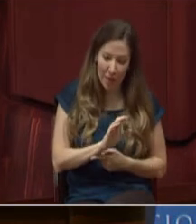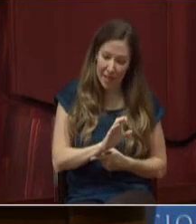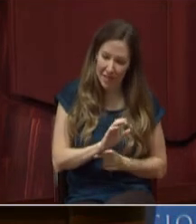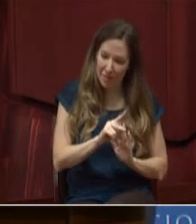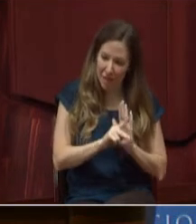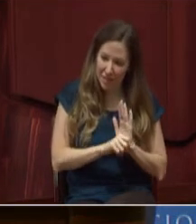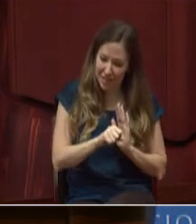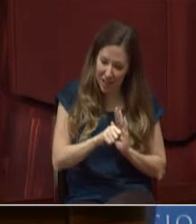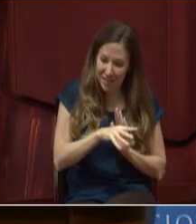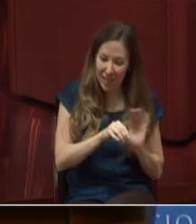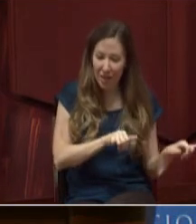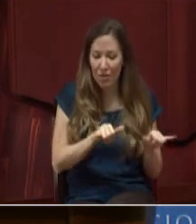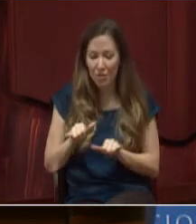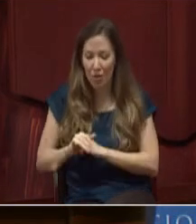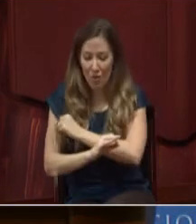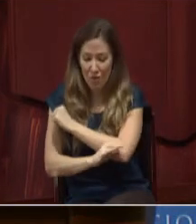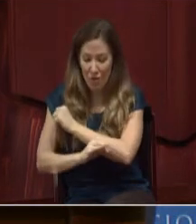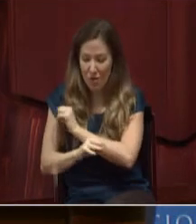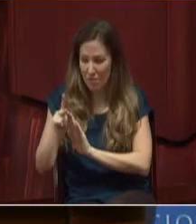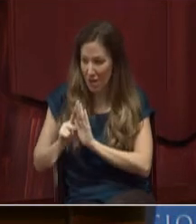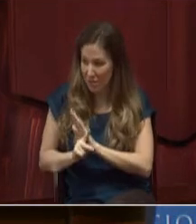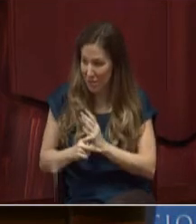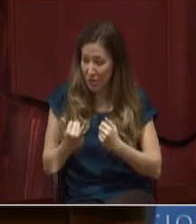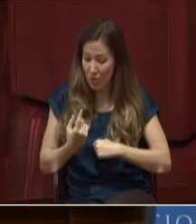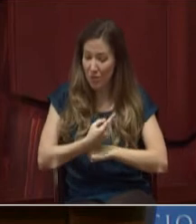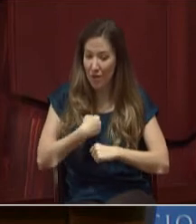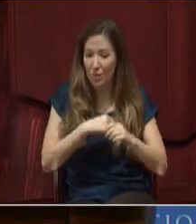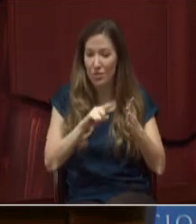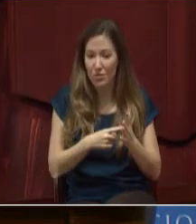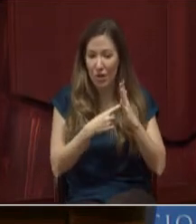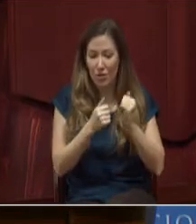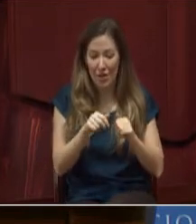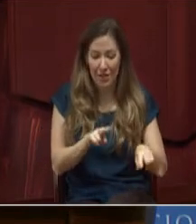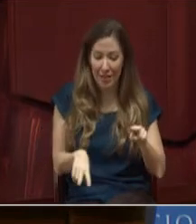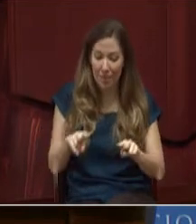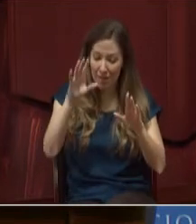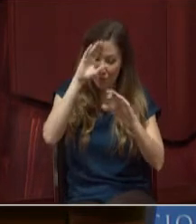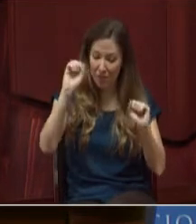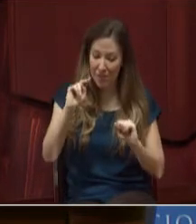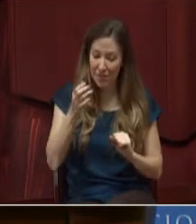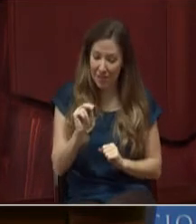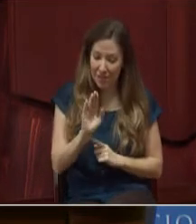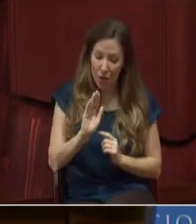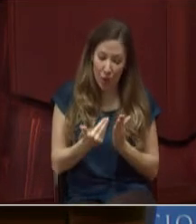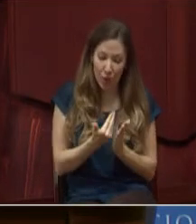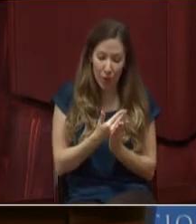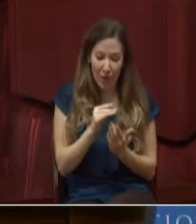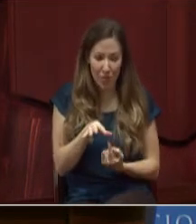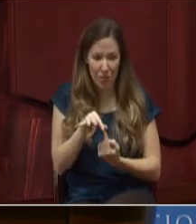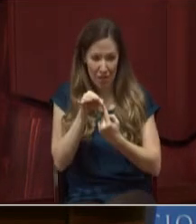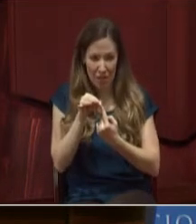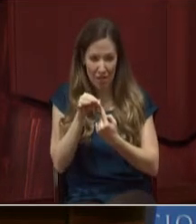Nixon's foreign policy. Today, we'll begin at the beginning by examining President Nixon's new and unique National Security